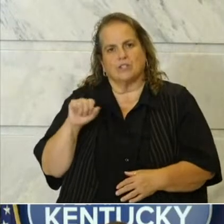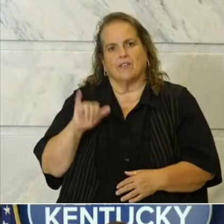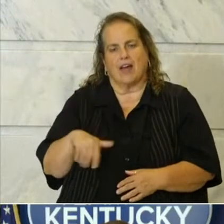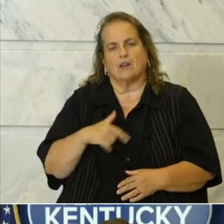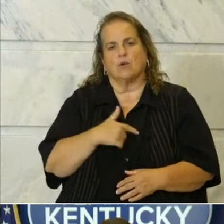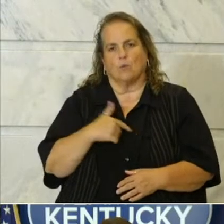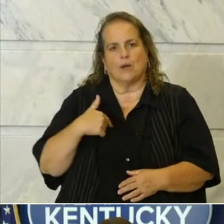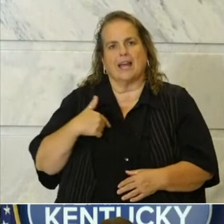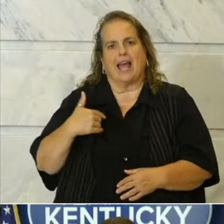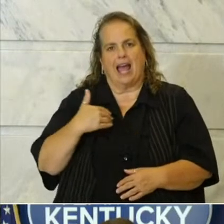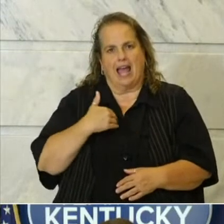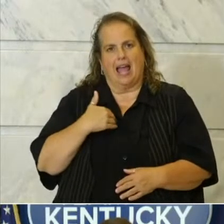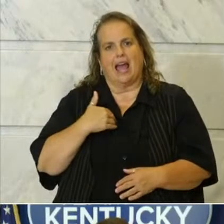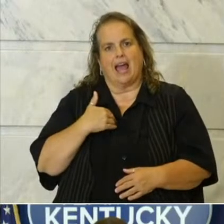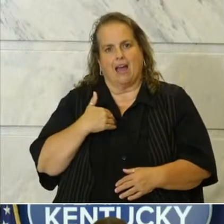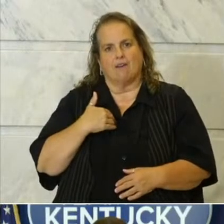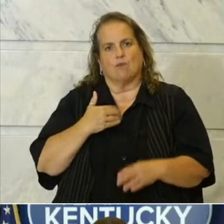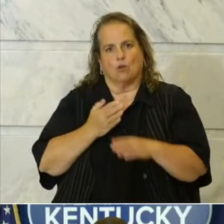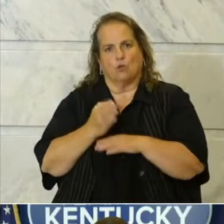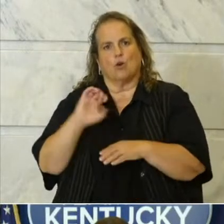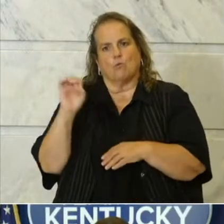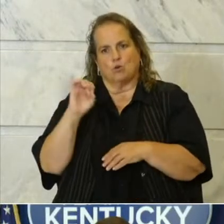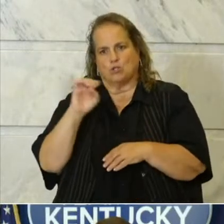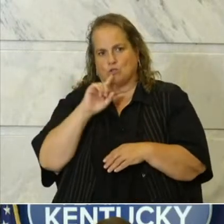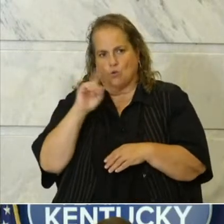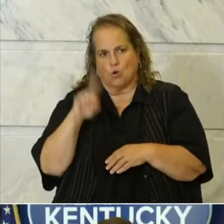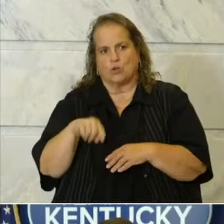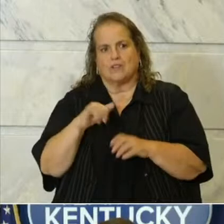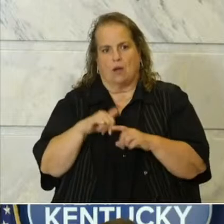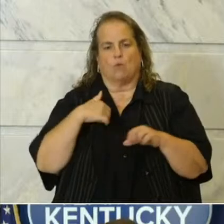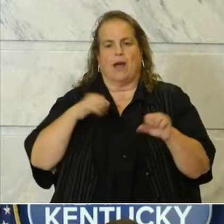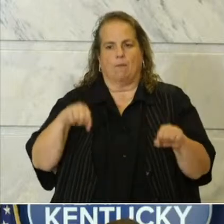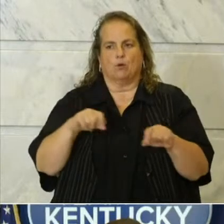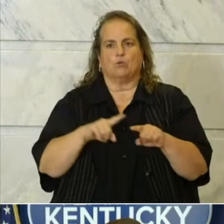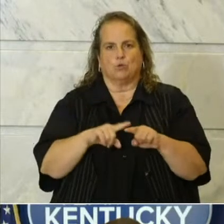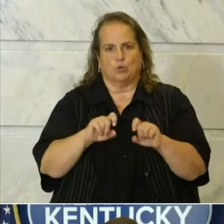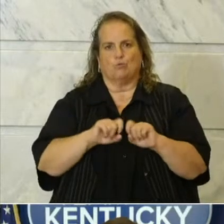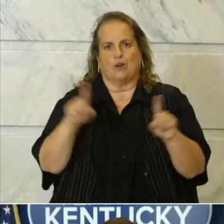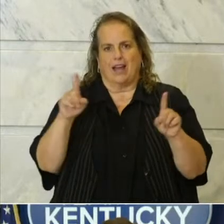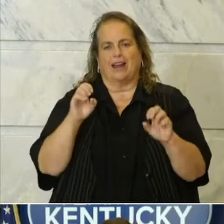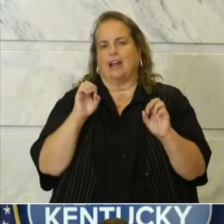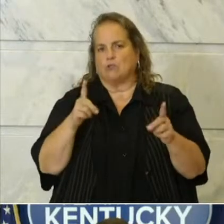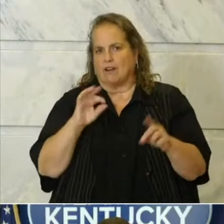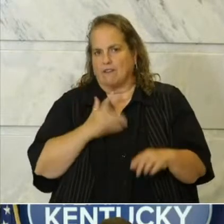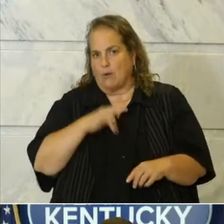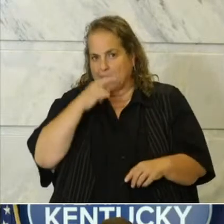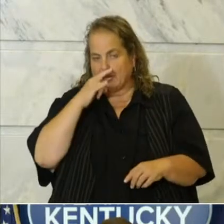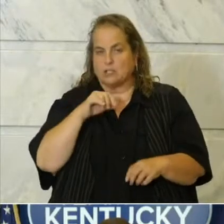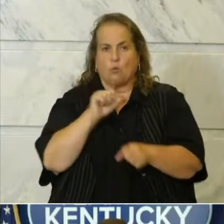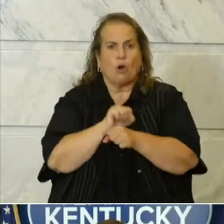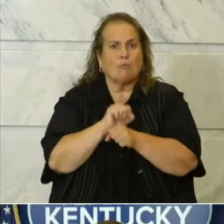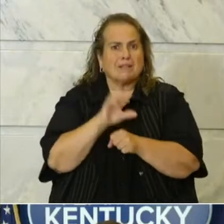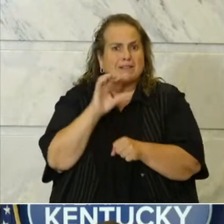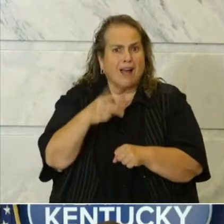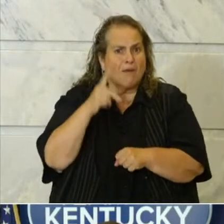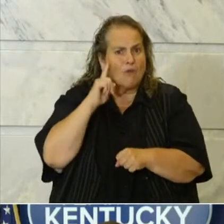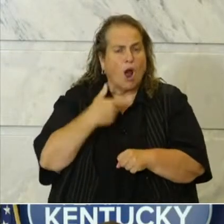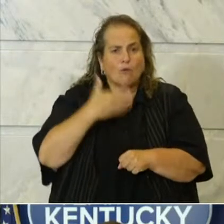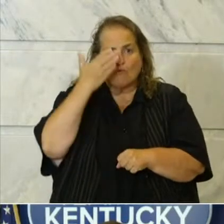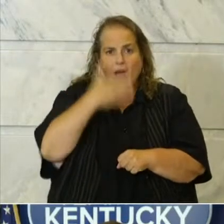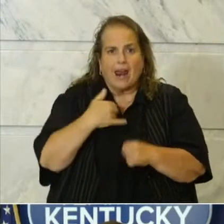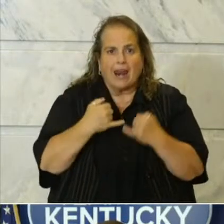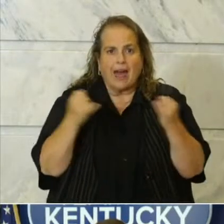have through the emergency orders that we're able to put out, education of our kids, workers' comp for our frontline